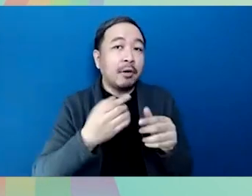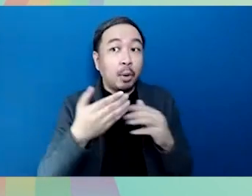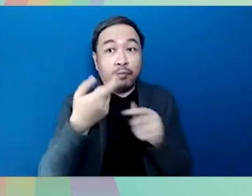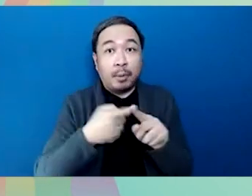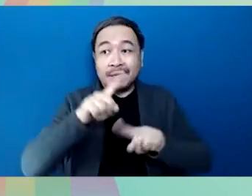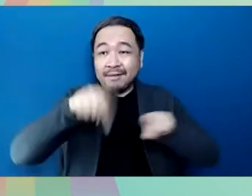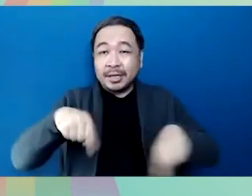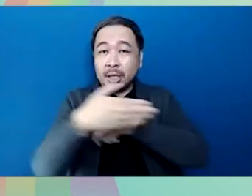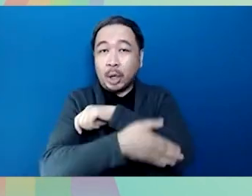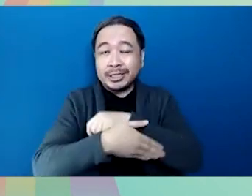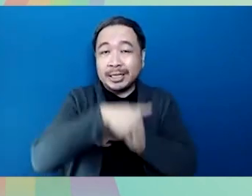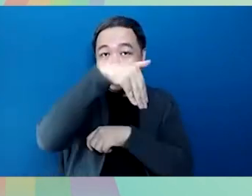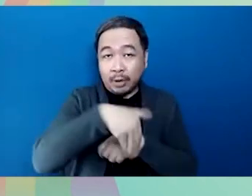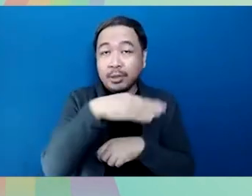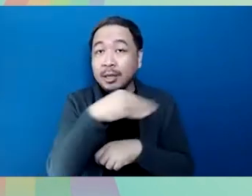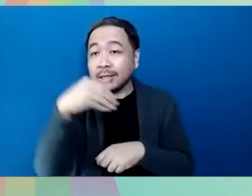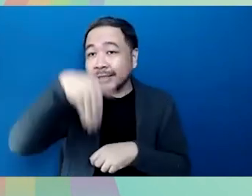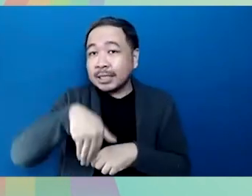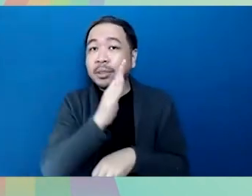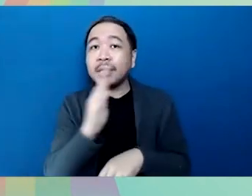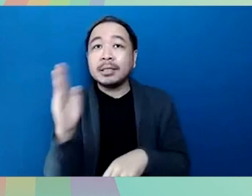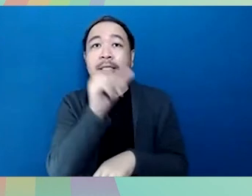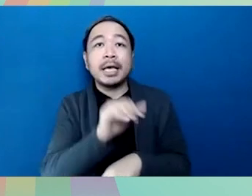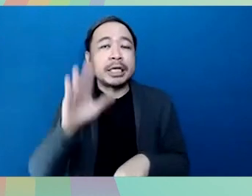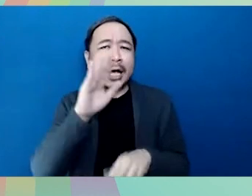that includes countries from South and Southeast Asia